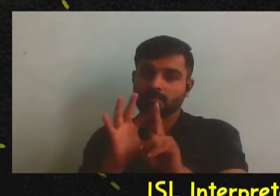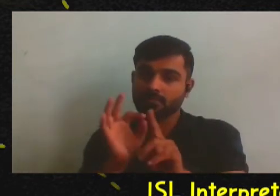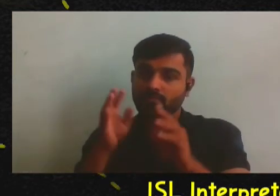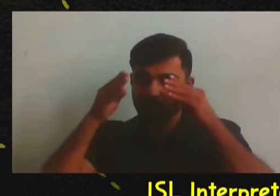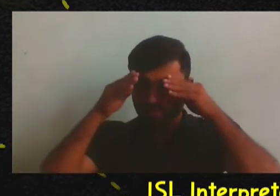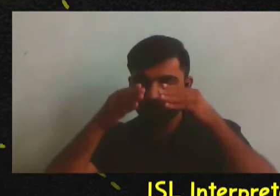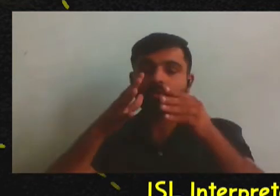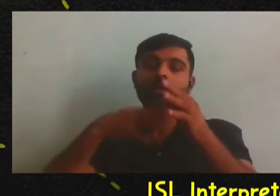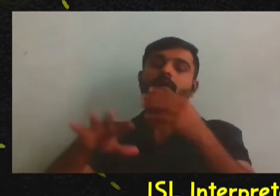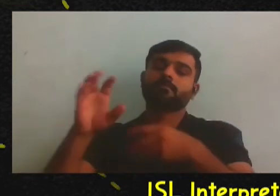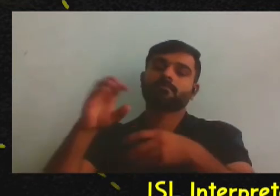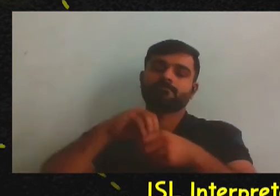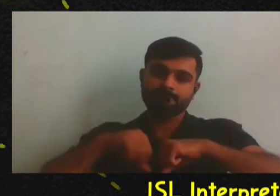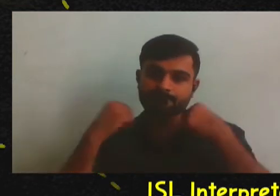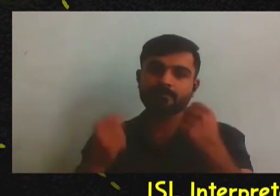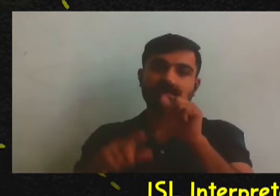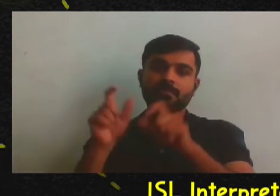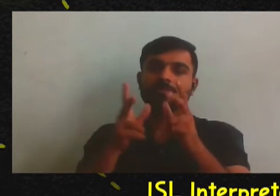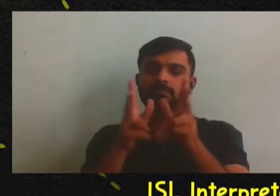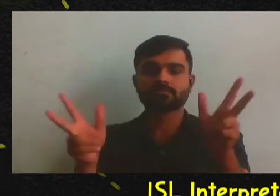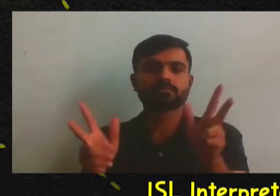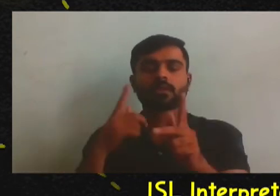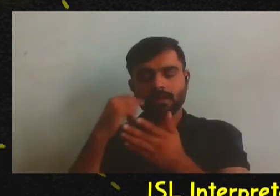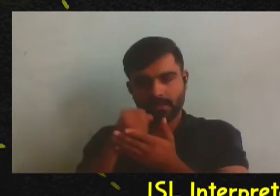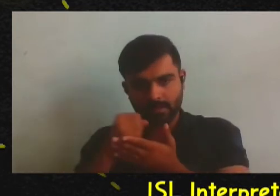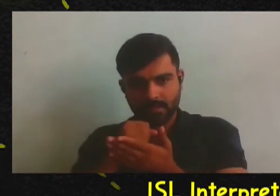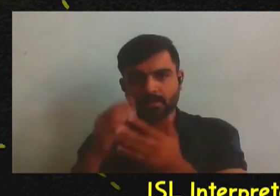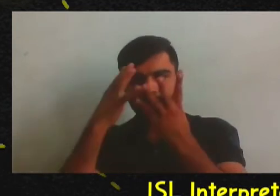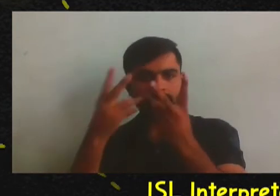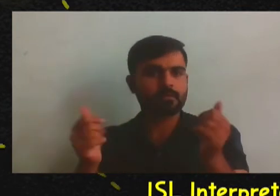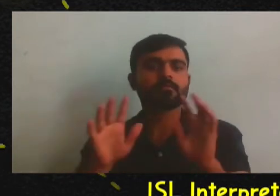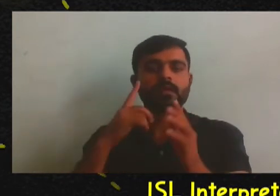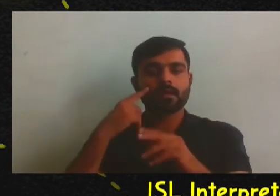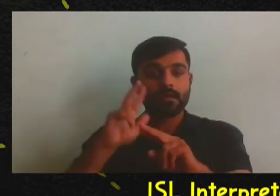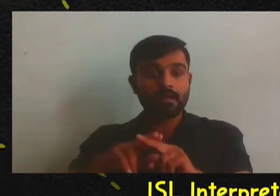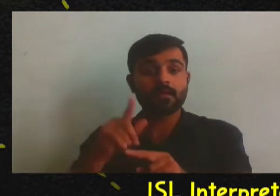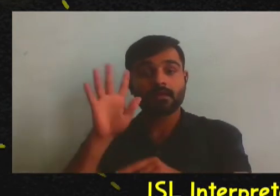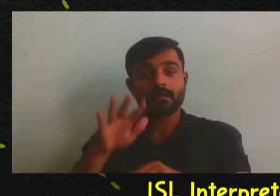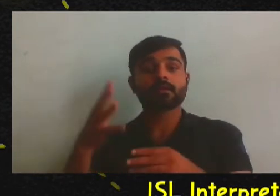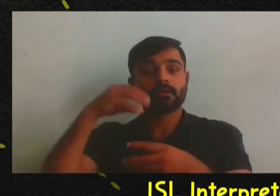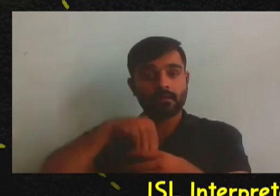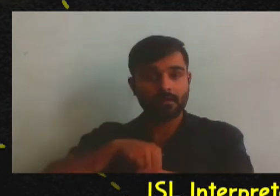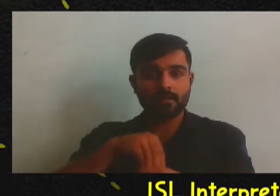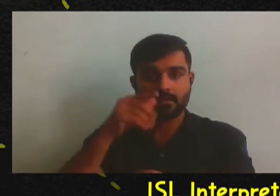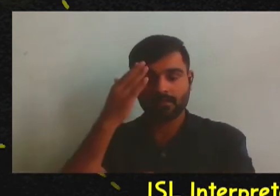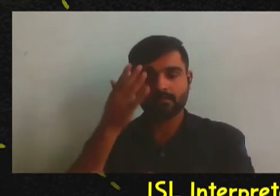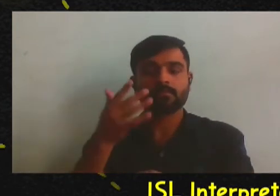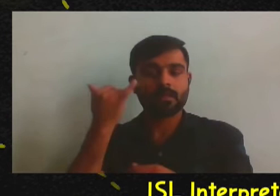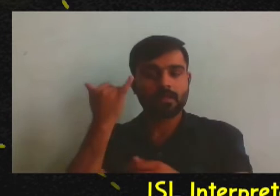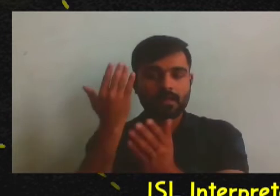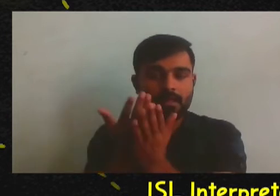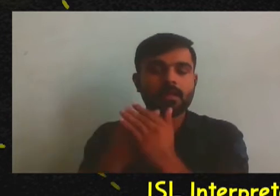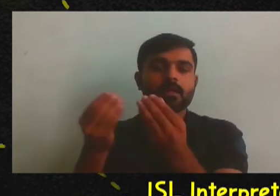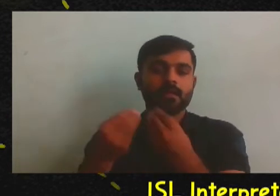our energies on, telling people, we're not trying to solve your problem. If you get suggestions from